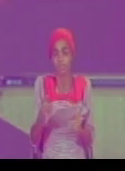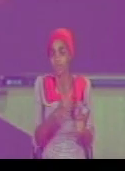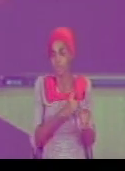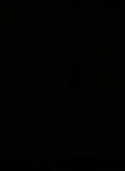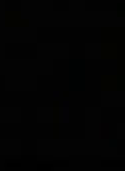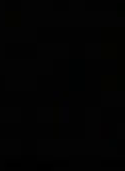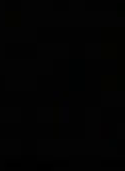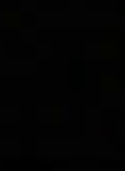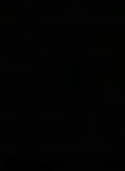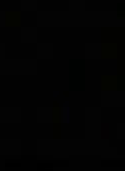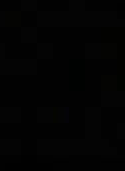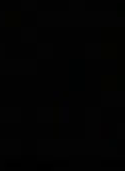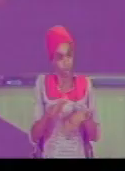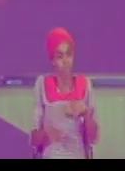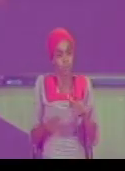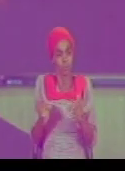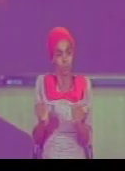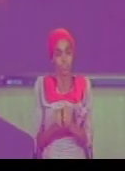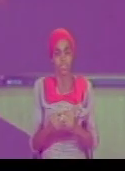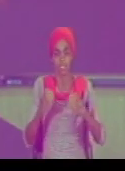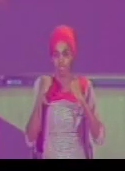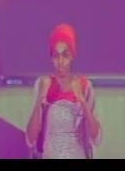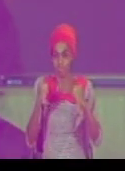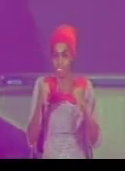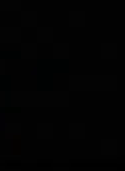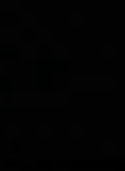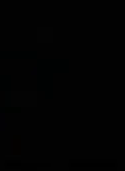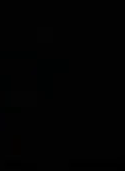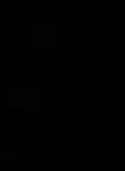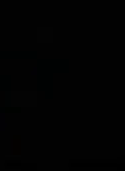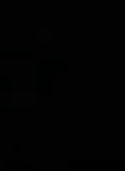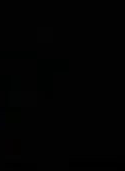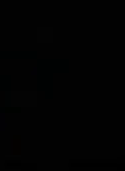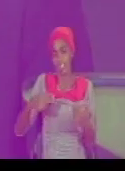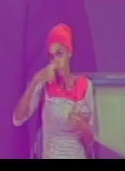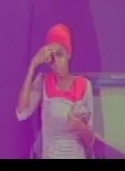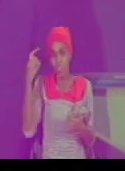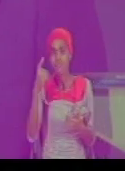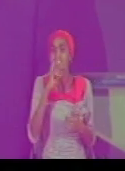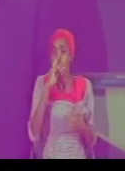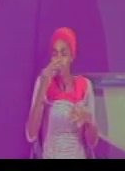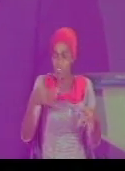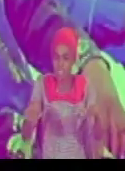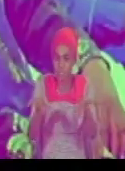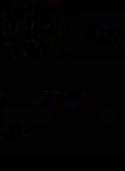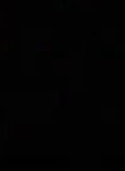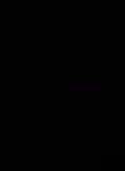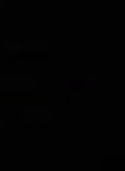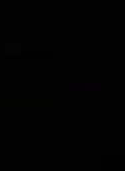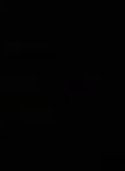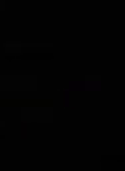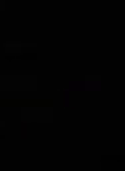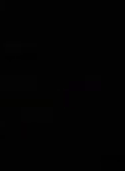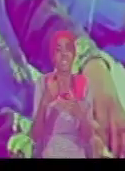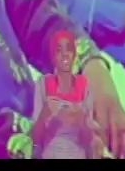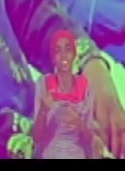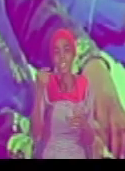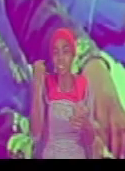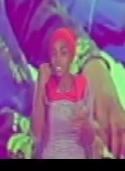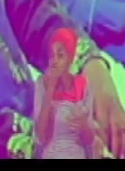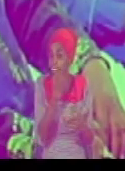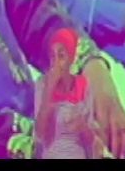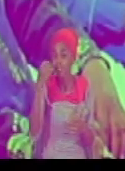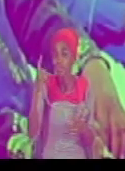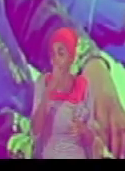on with energy and excitement, because you're a peculiar person in the sight of the Lord, and